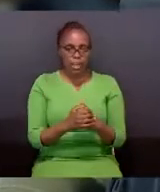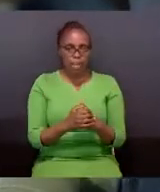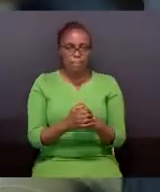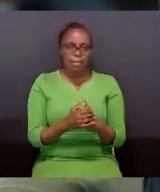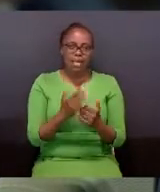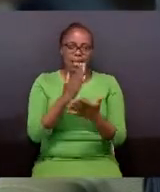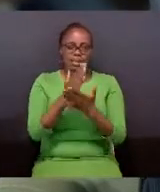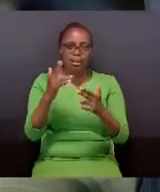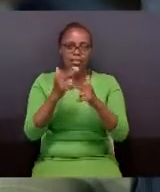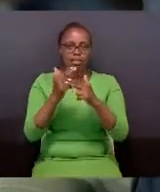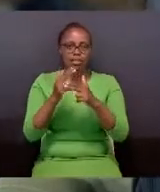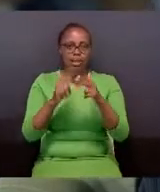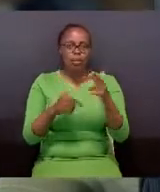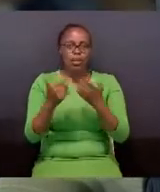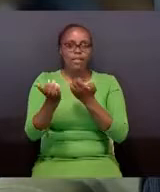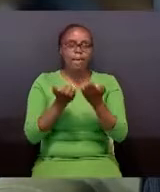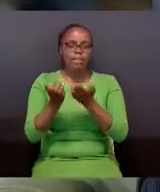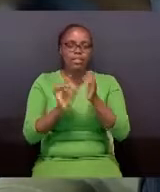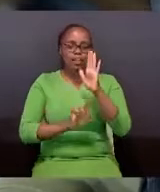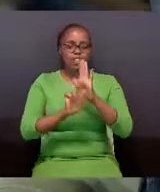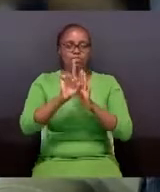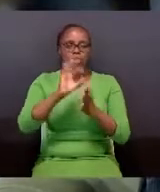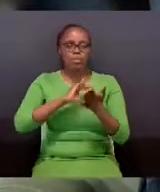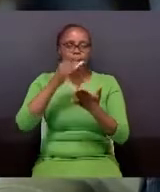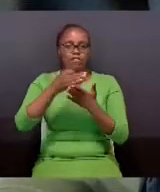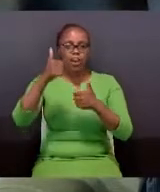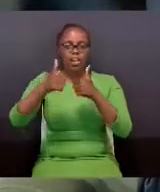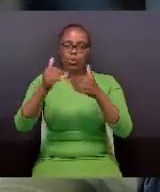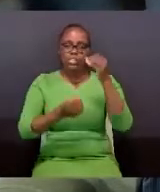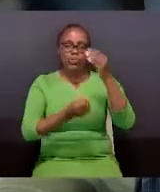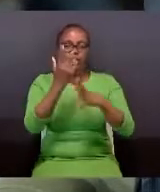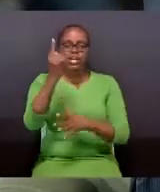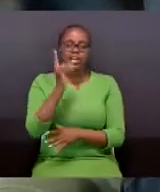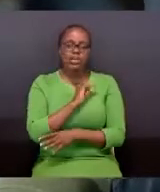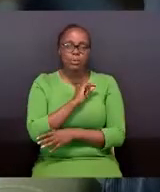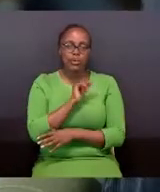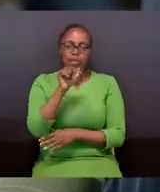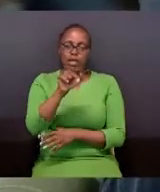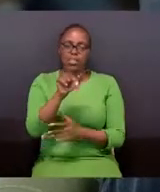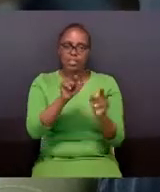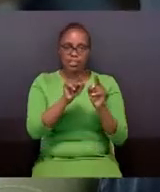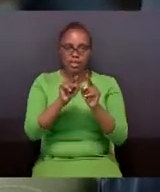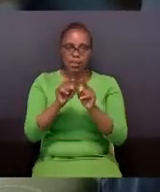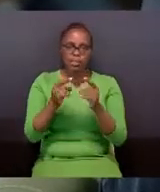There's something called Business Development Fund, which we created. It is to